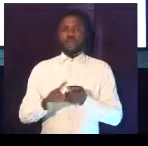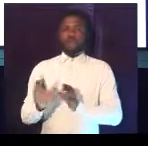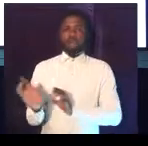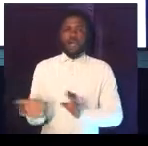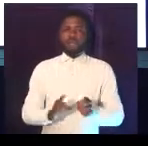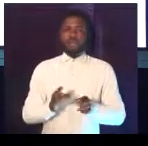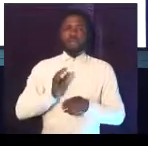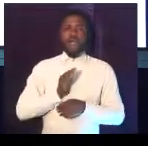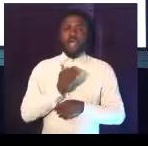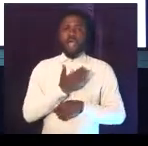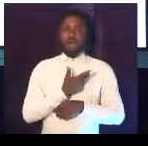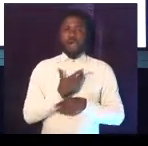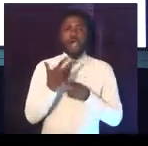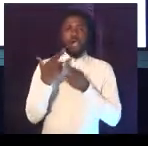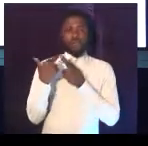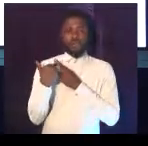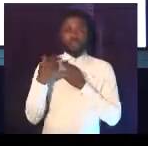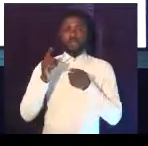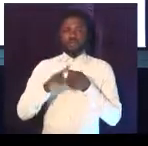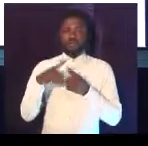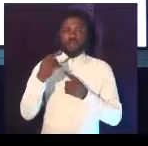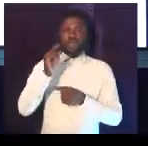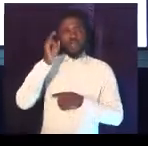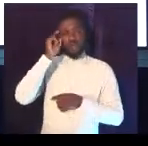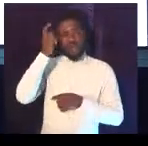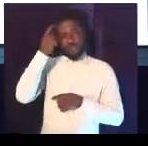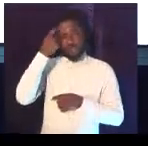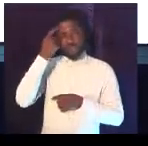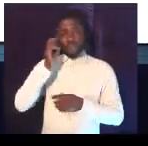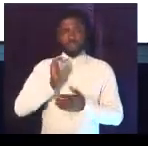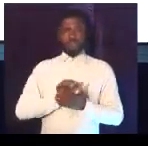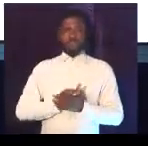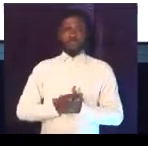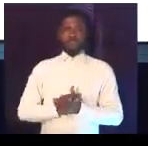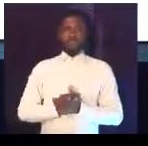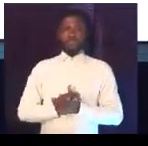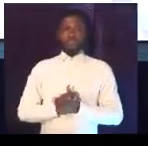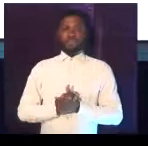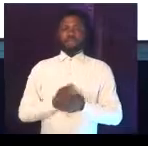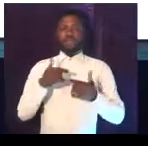for failing to perform our obligations to the government.